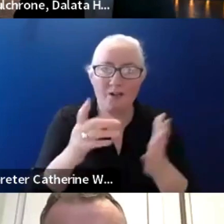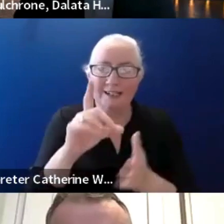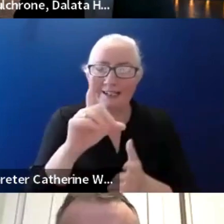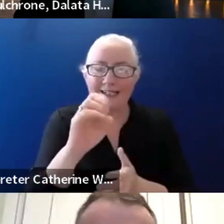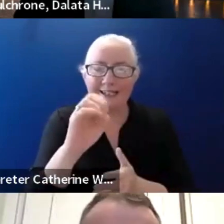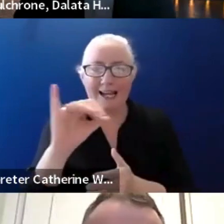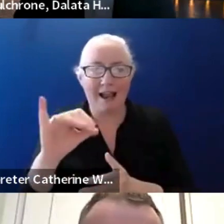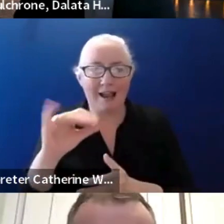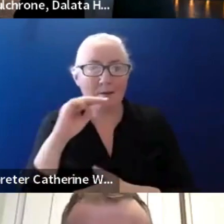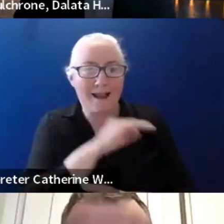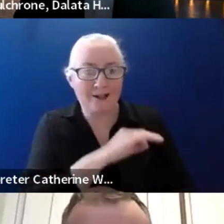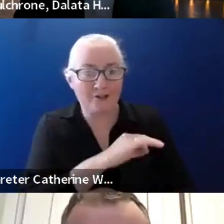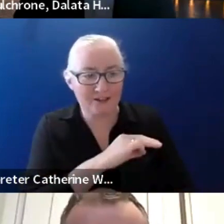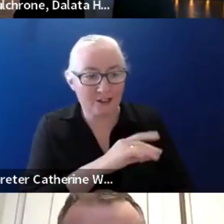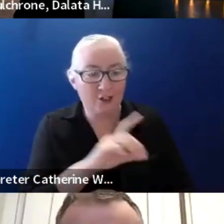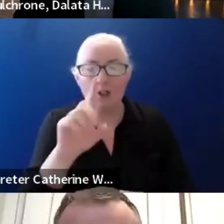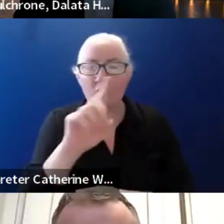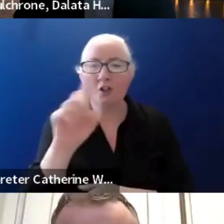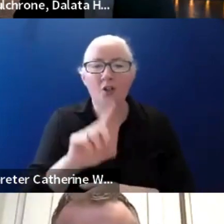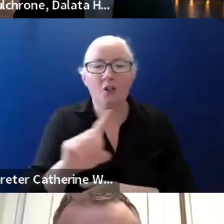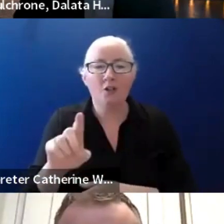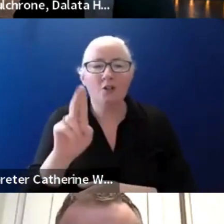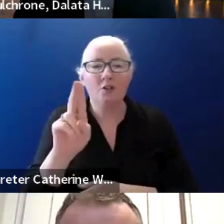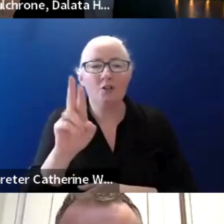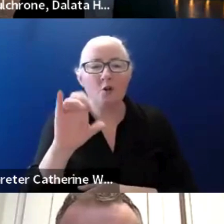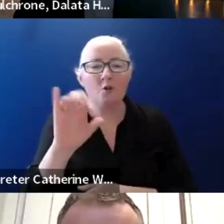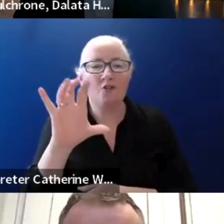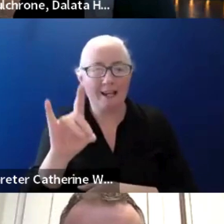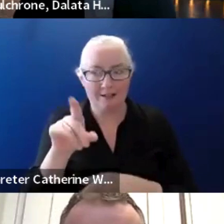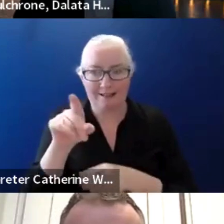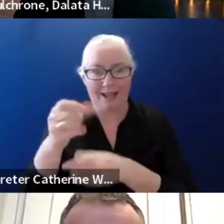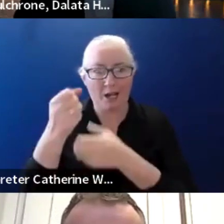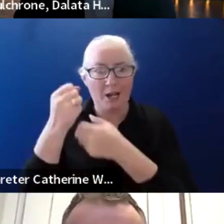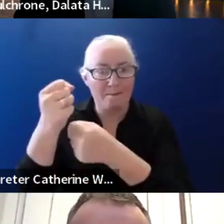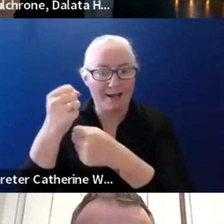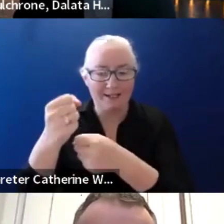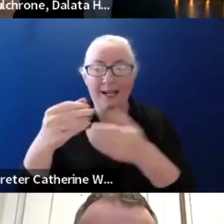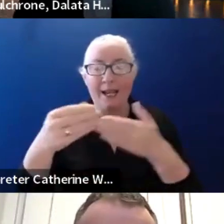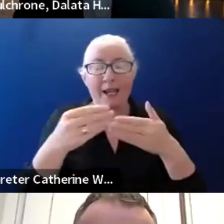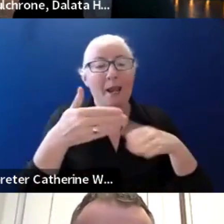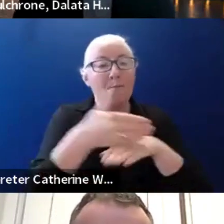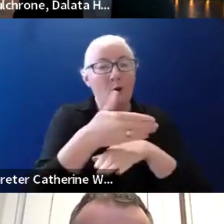matters. Zurich's This Is Us, This Is Me campaign is an employee-led